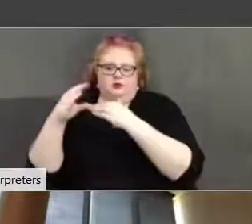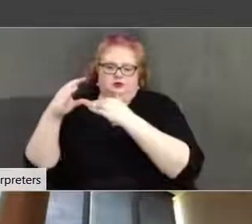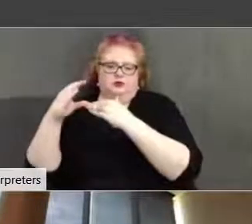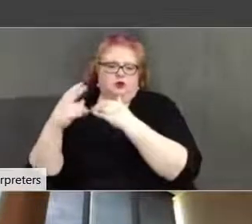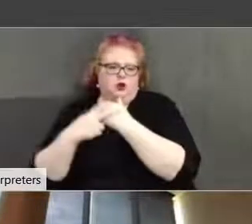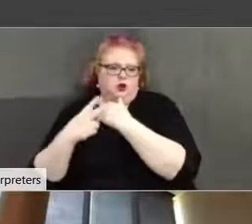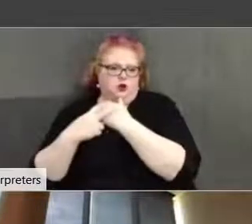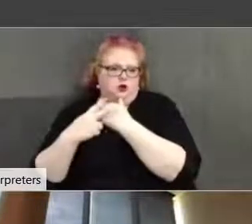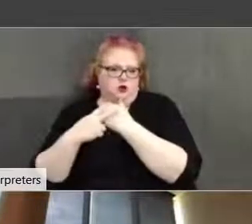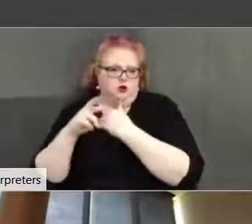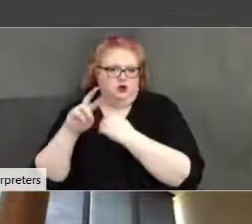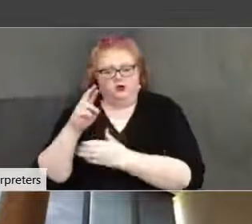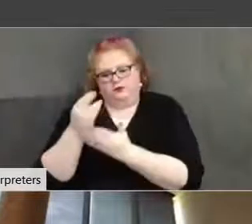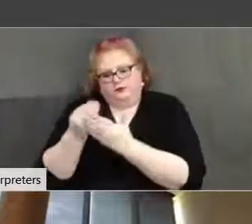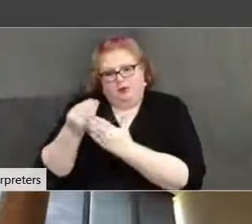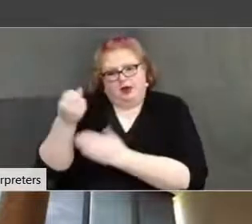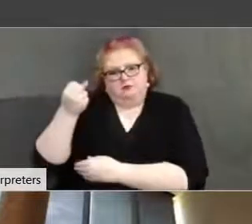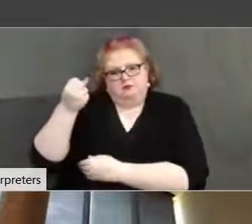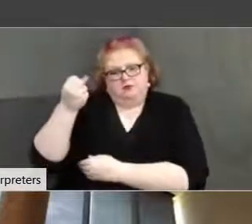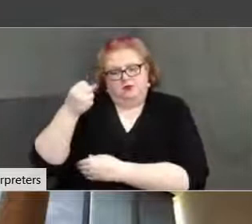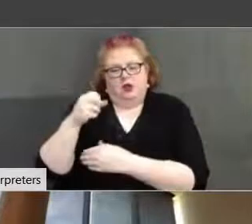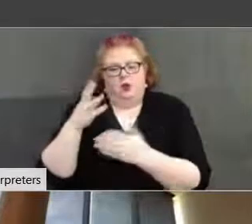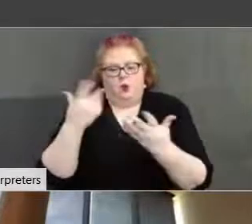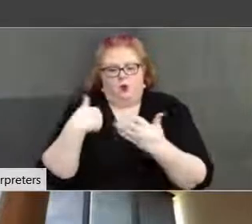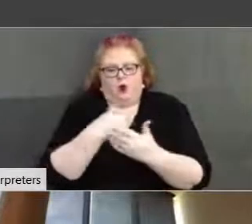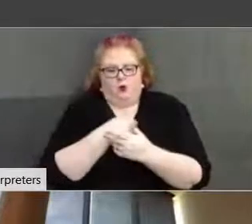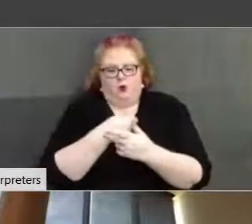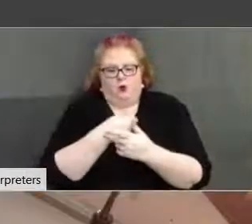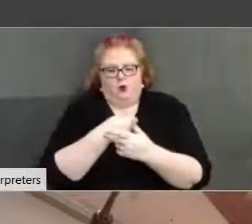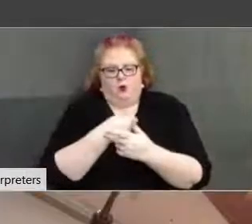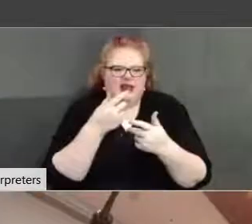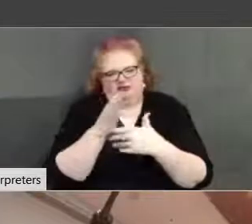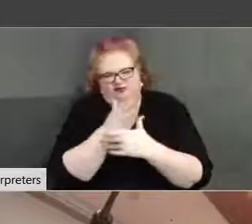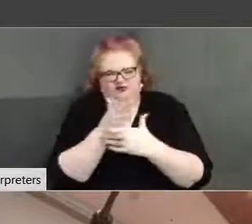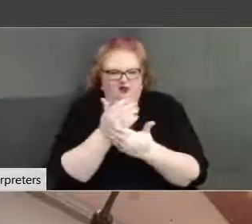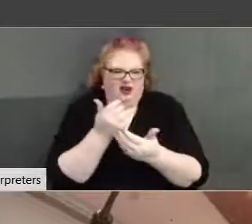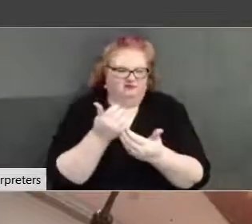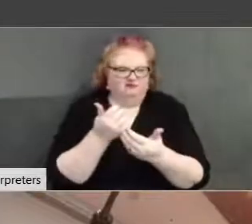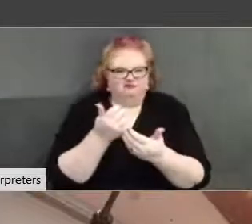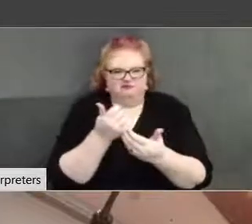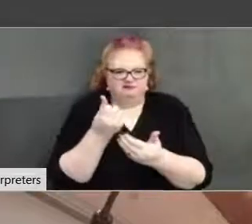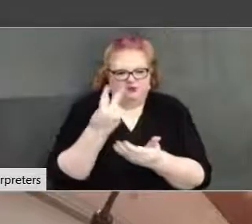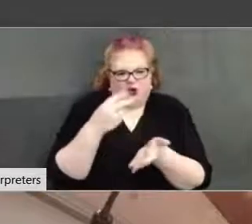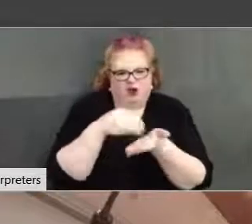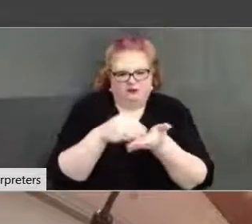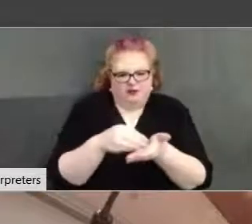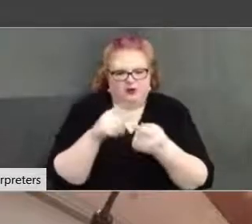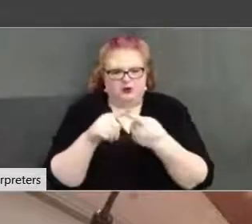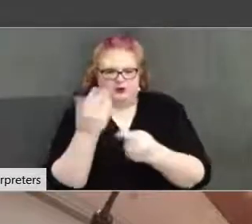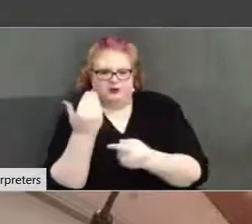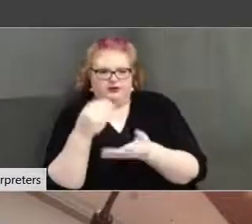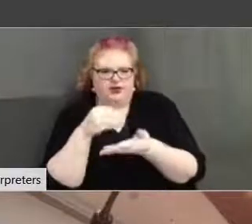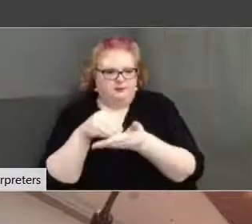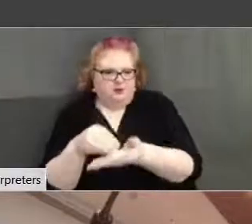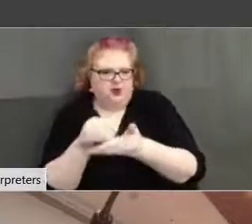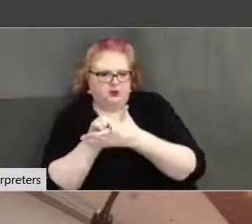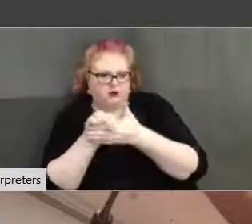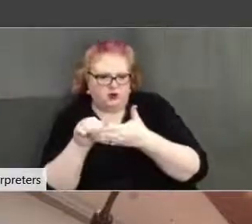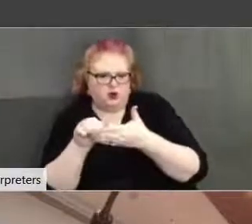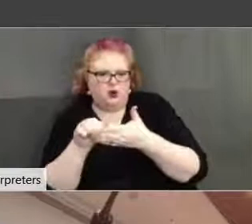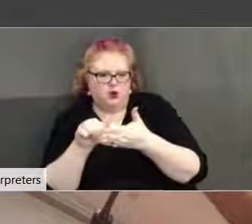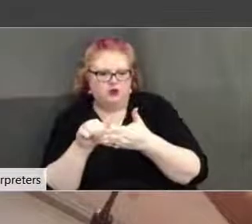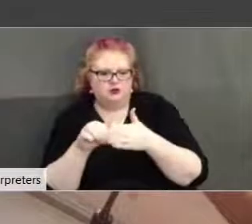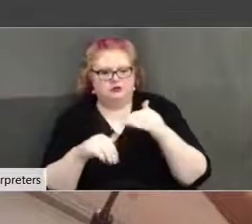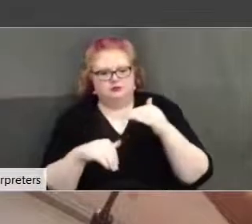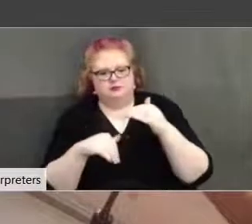around $12 million from a budget standpoint to $15 million at a minimum, but understanding goes to a maximum of